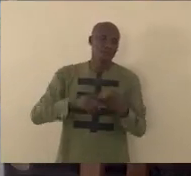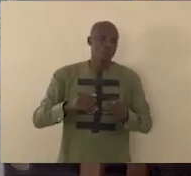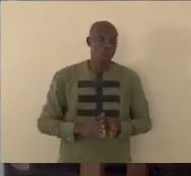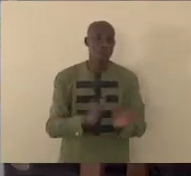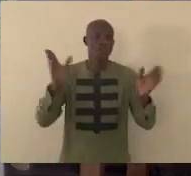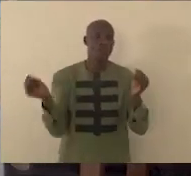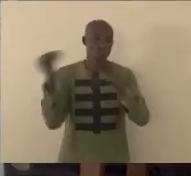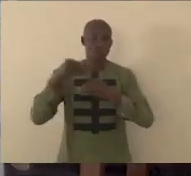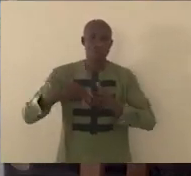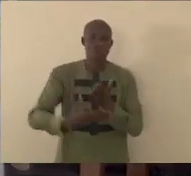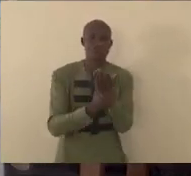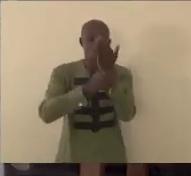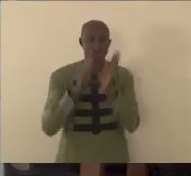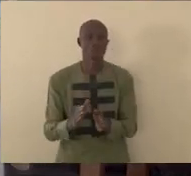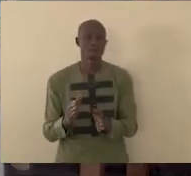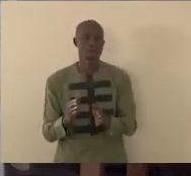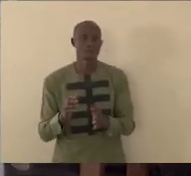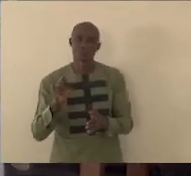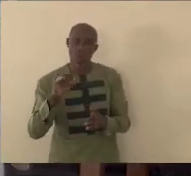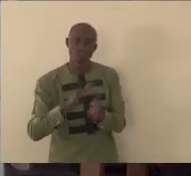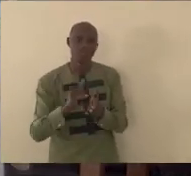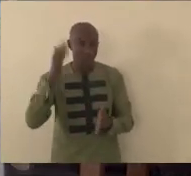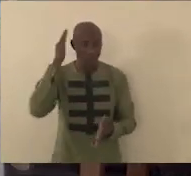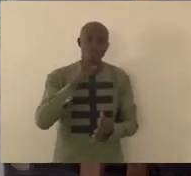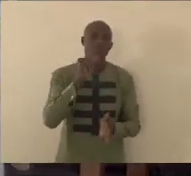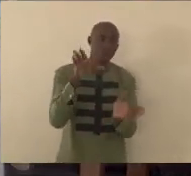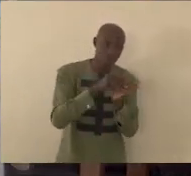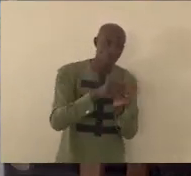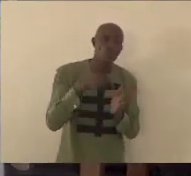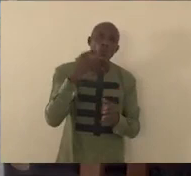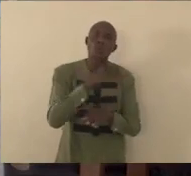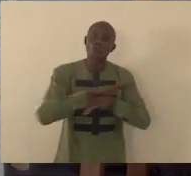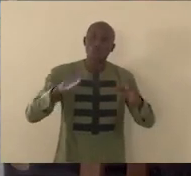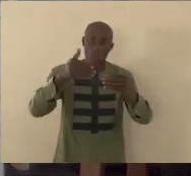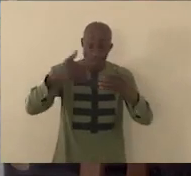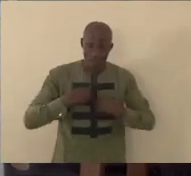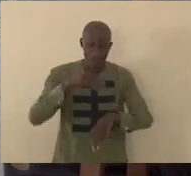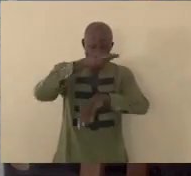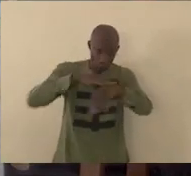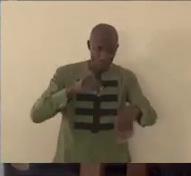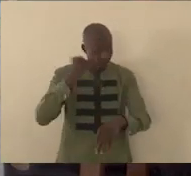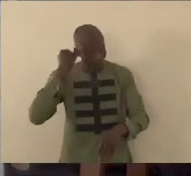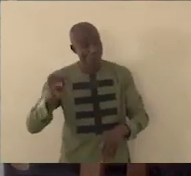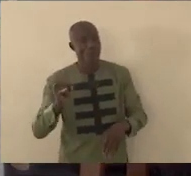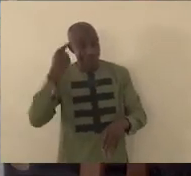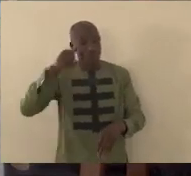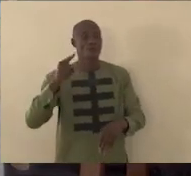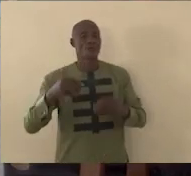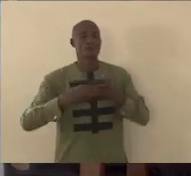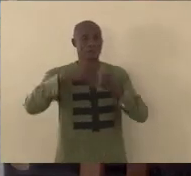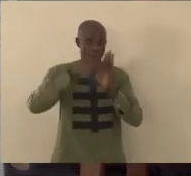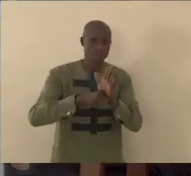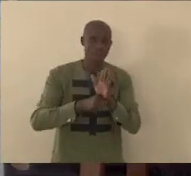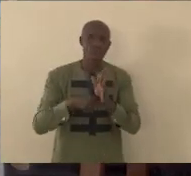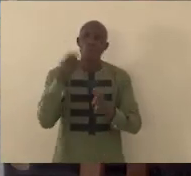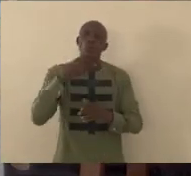make public office less attractive for those who have no vocation for leadership or any sense of service for the common good, but who are